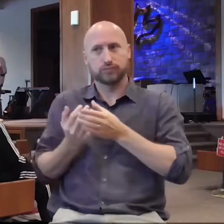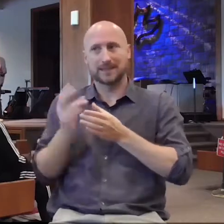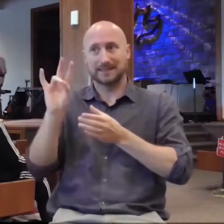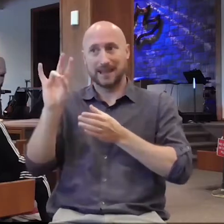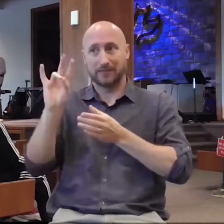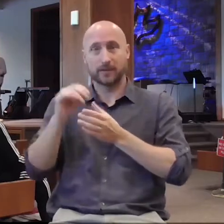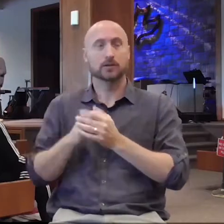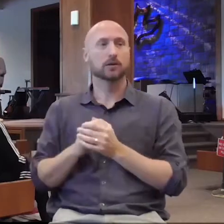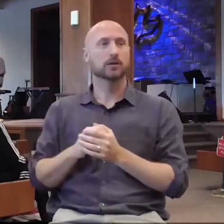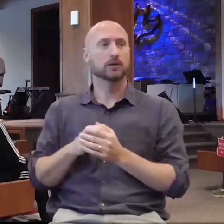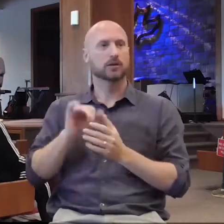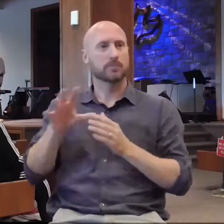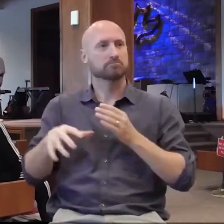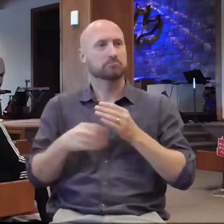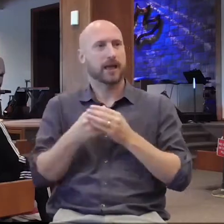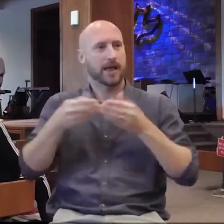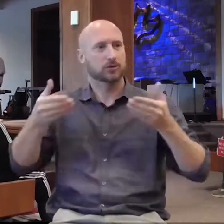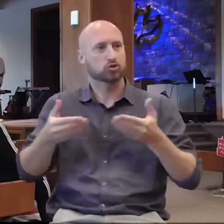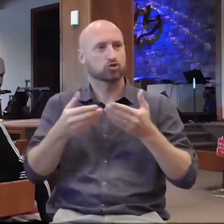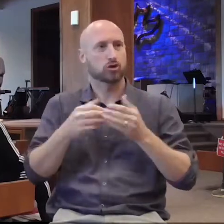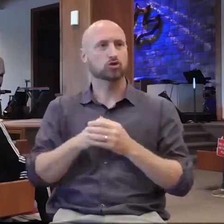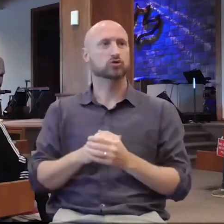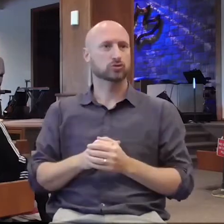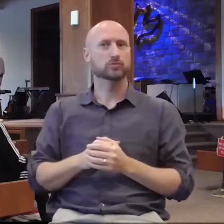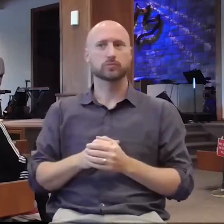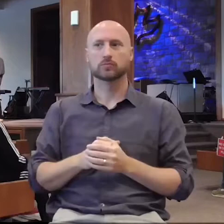their advantages and disadvantages.